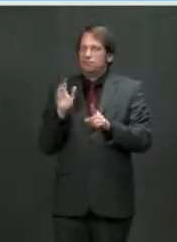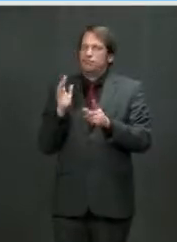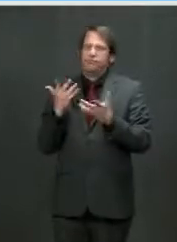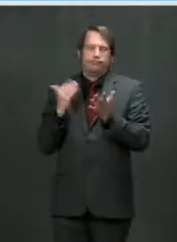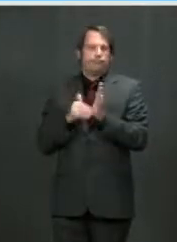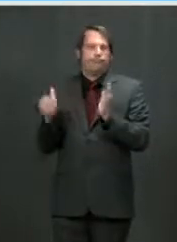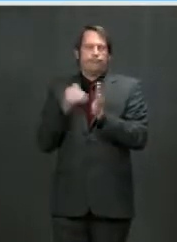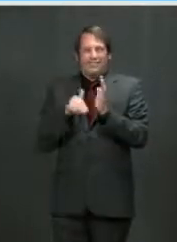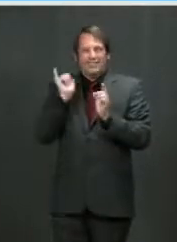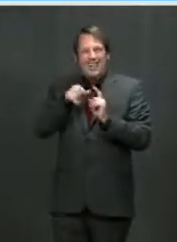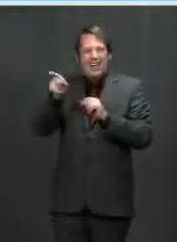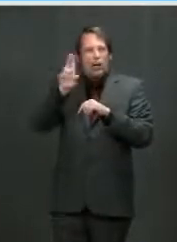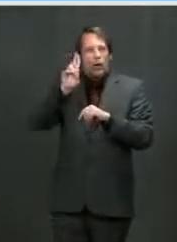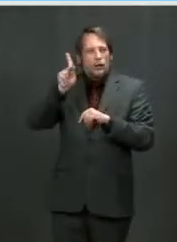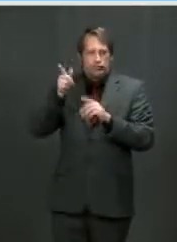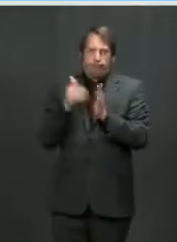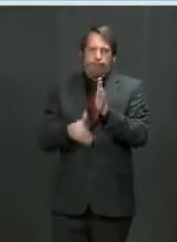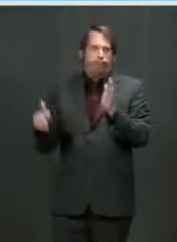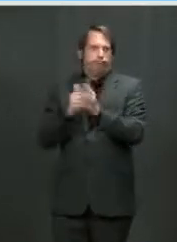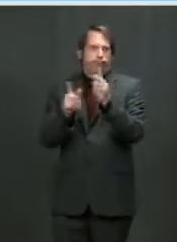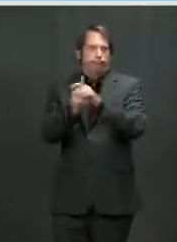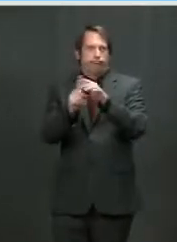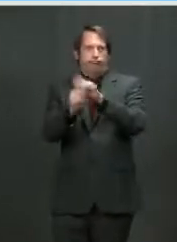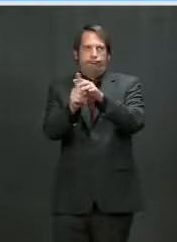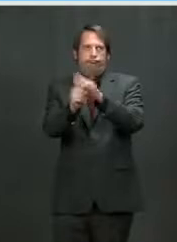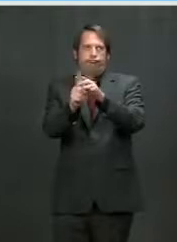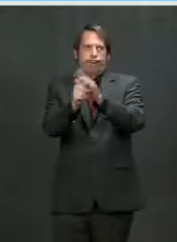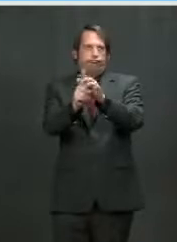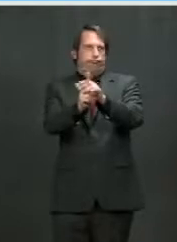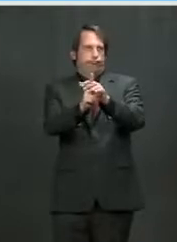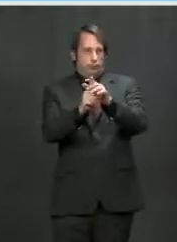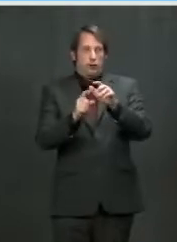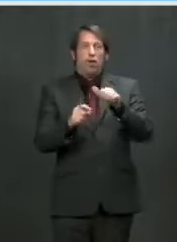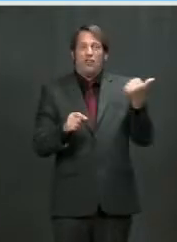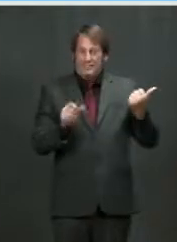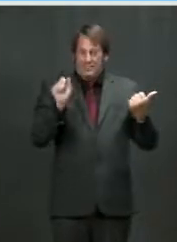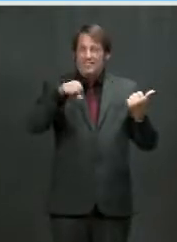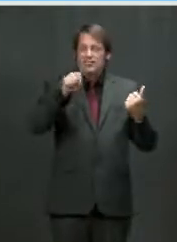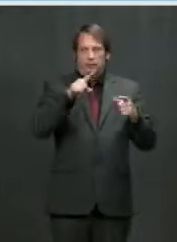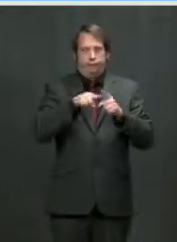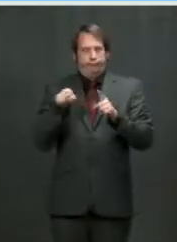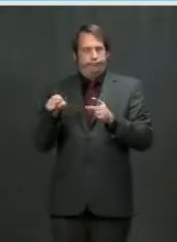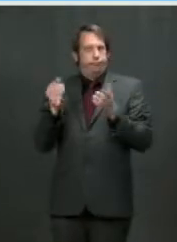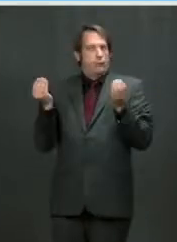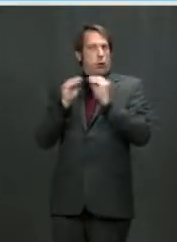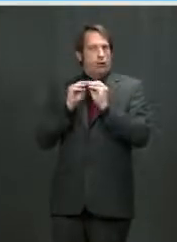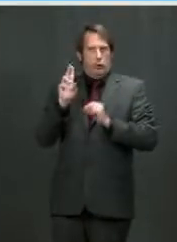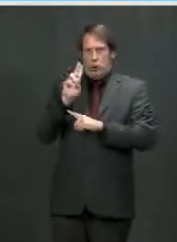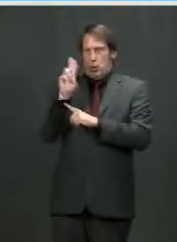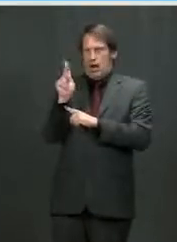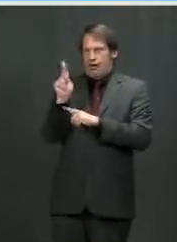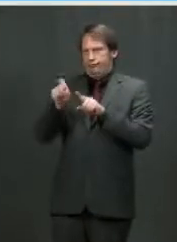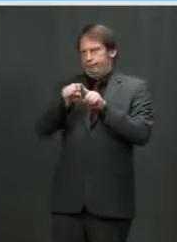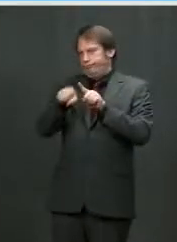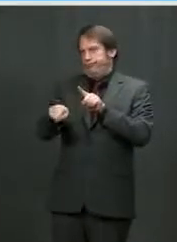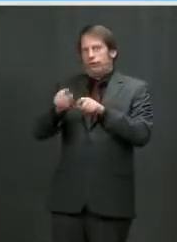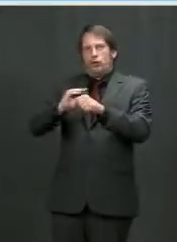many different potential variants. There are several different kinds of sort of wild type variants. And this is, in fact, the most common lineage right